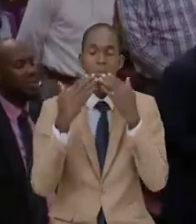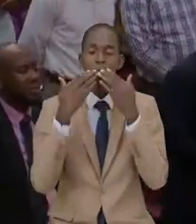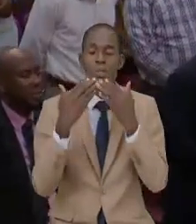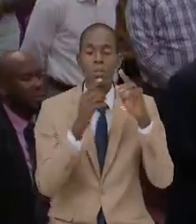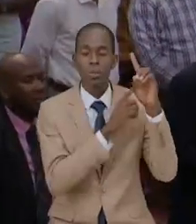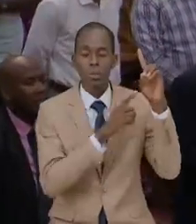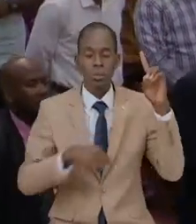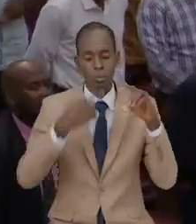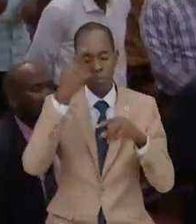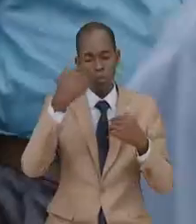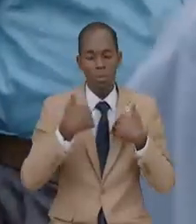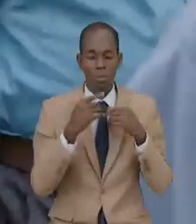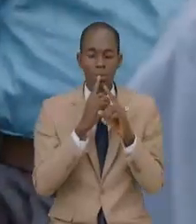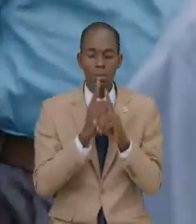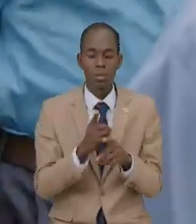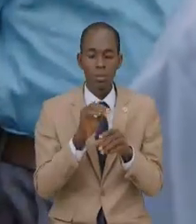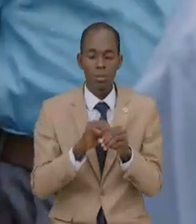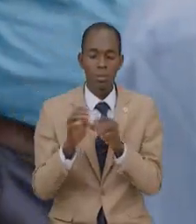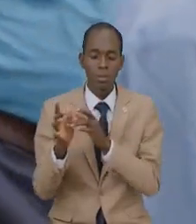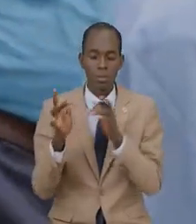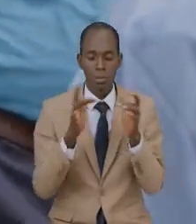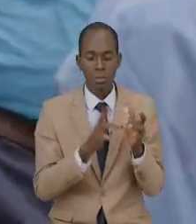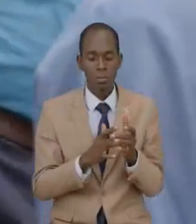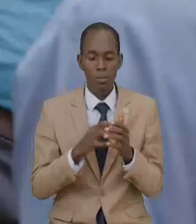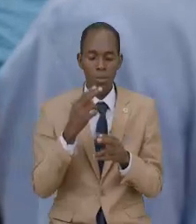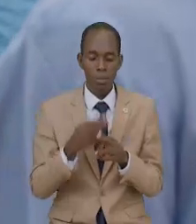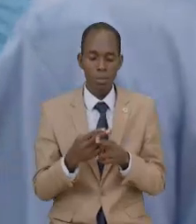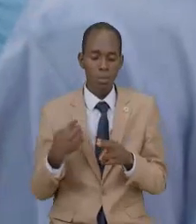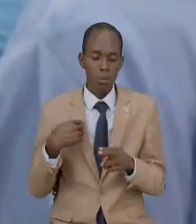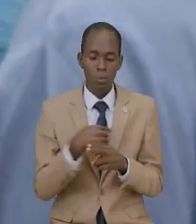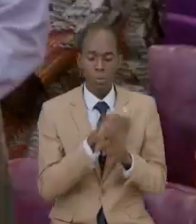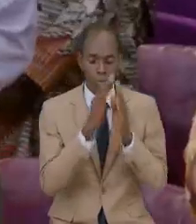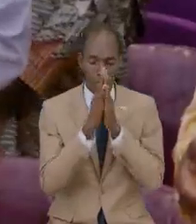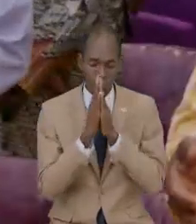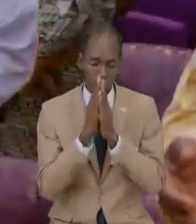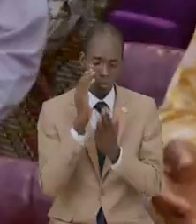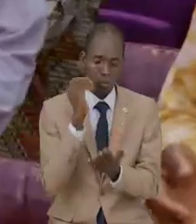Lord, because we know you have answered. In Jesus' name we pray.